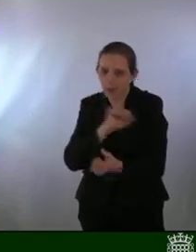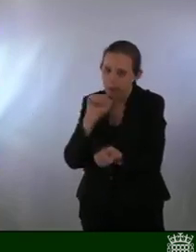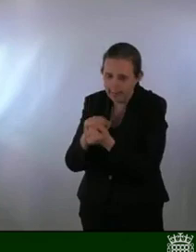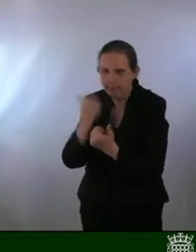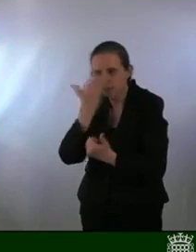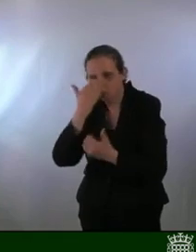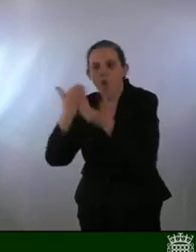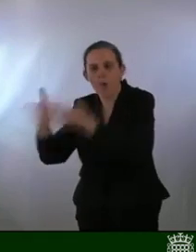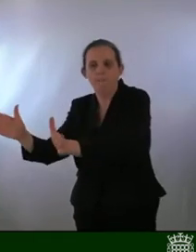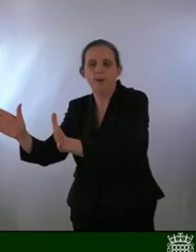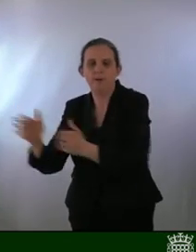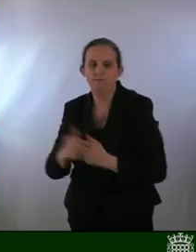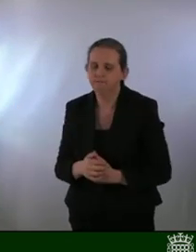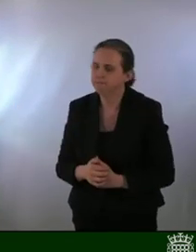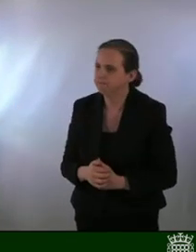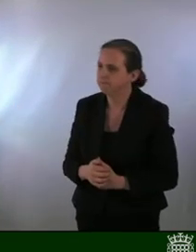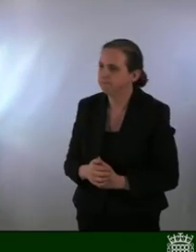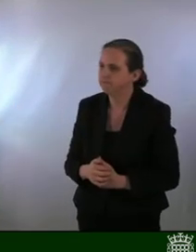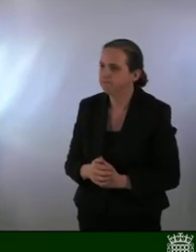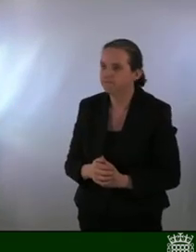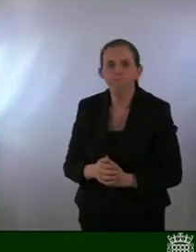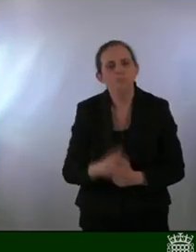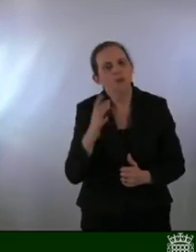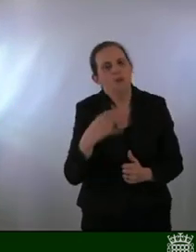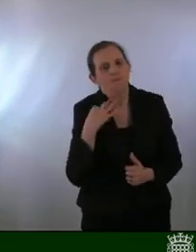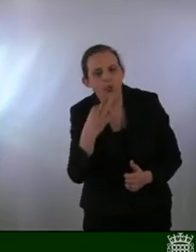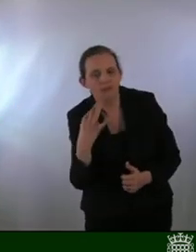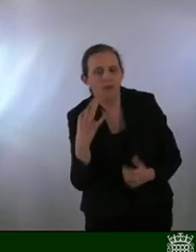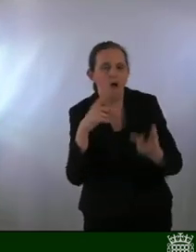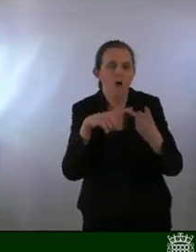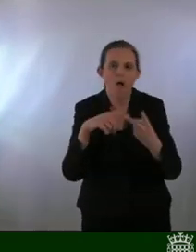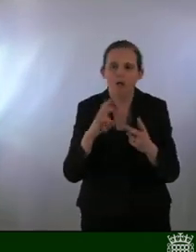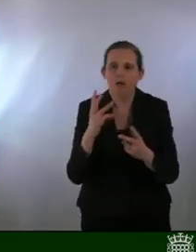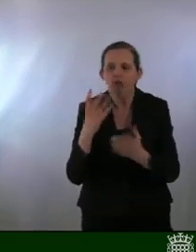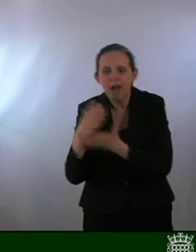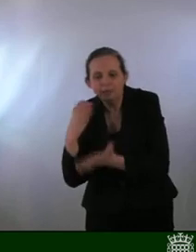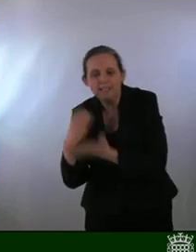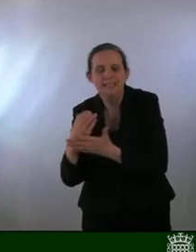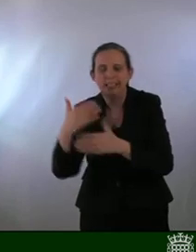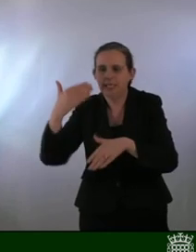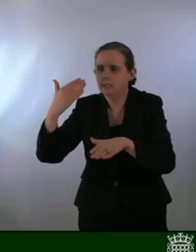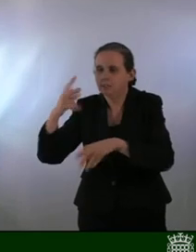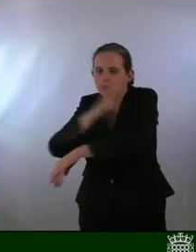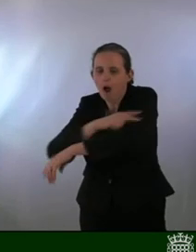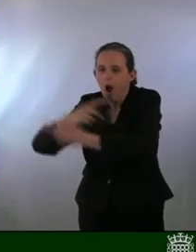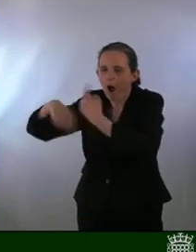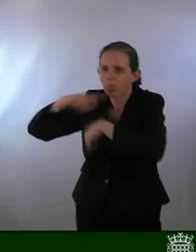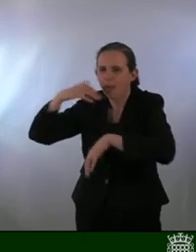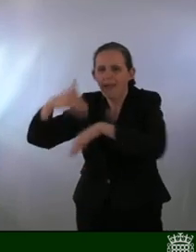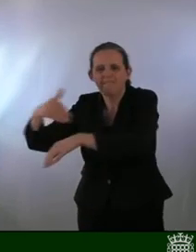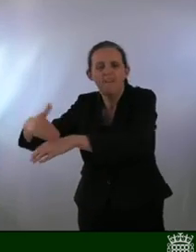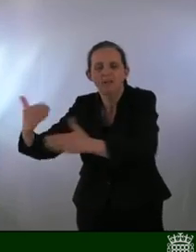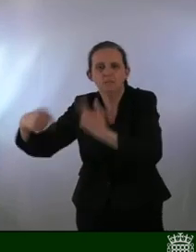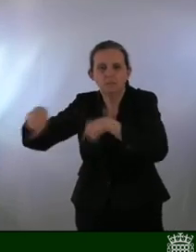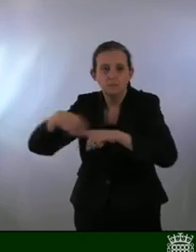Brittley. Charities and third sector organisations are also going to be deeply affected by this. Can the Secretary of State inform the House